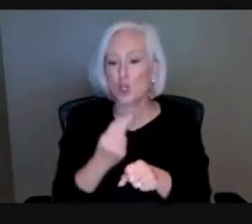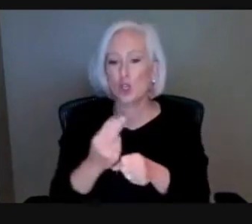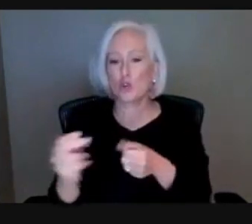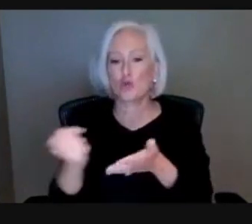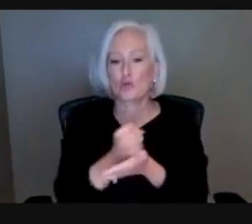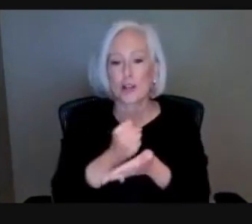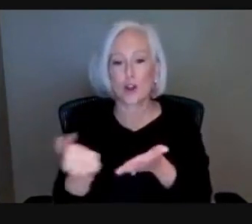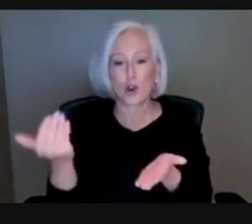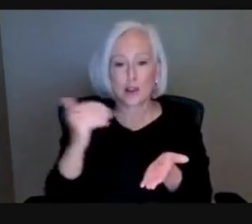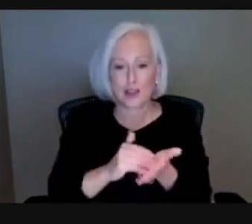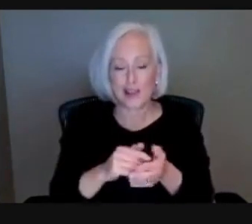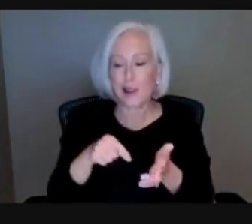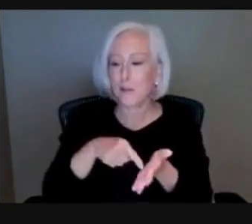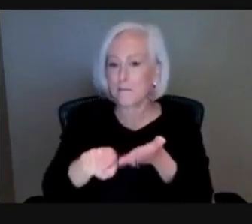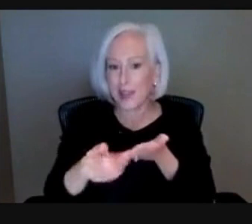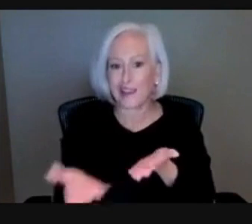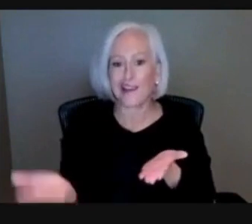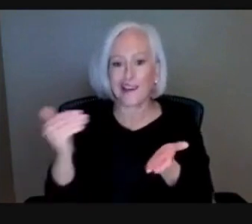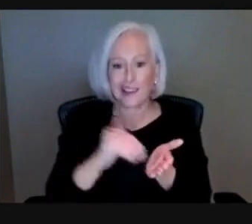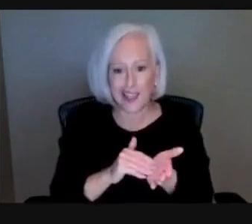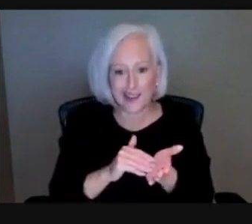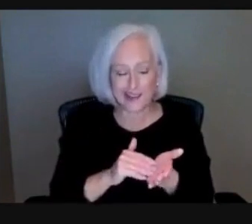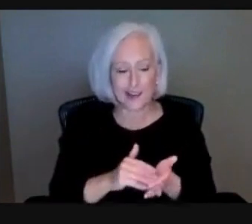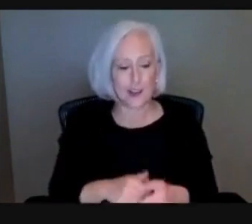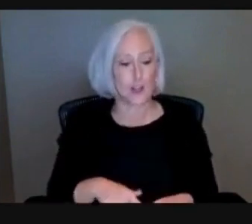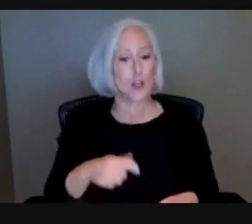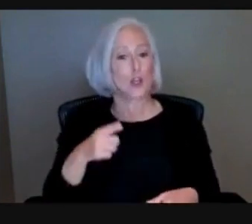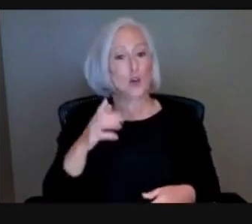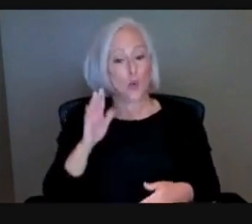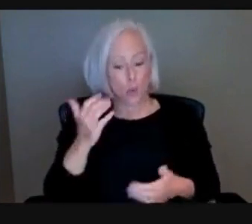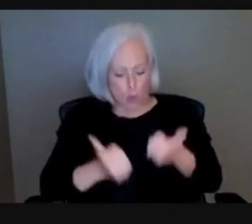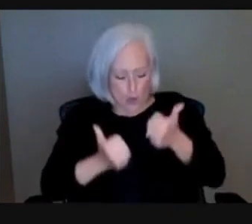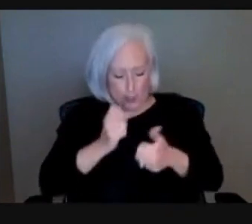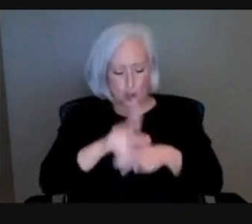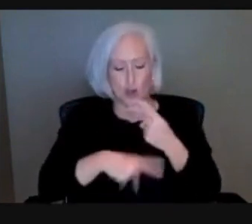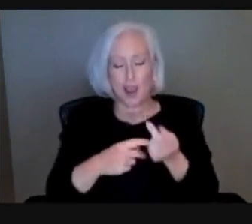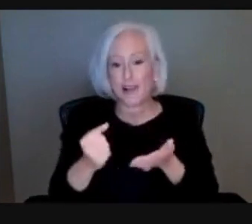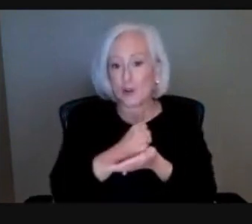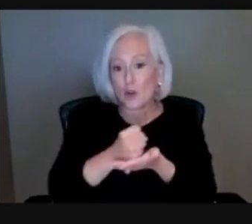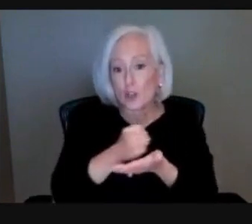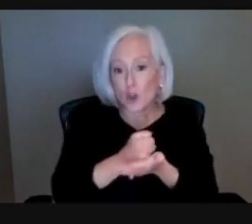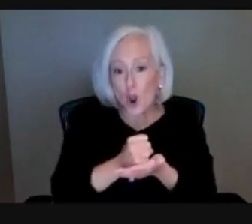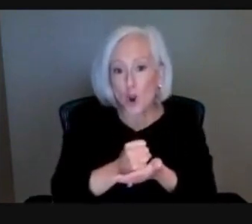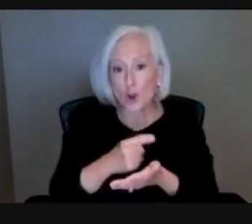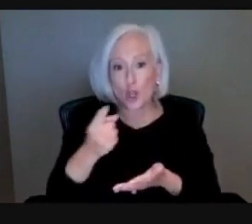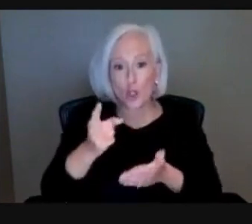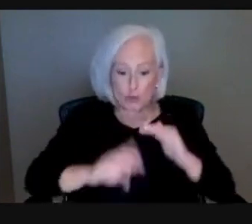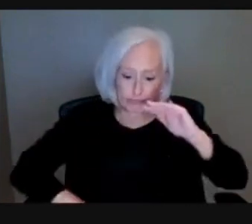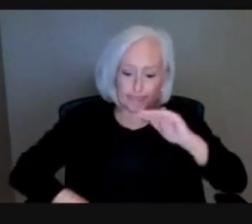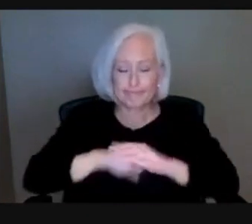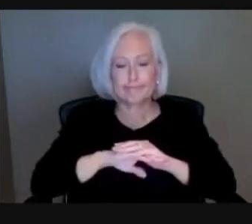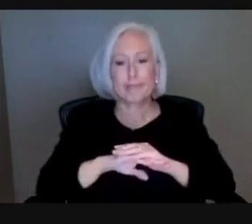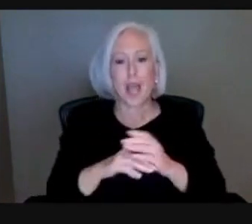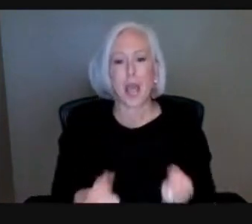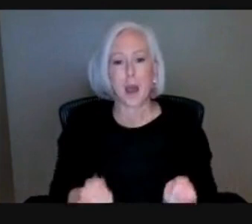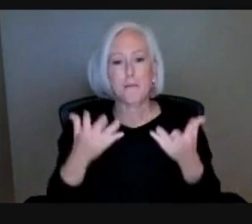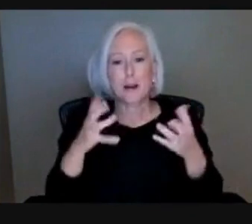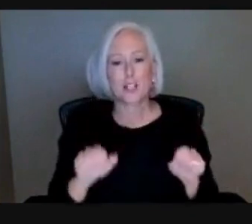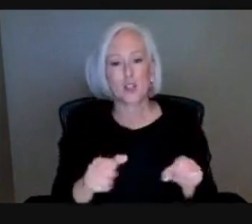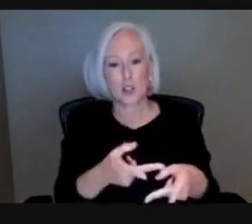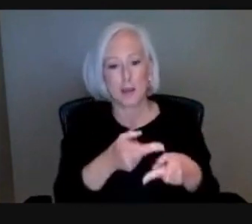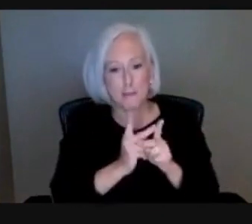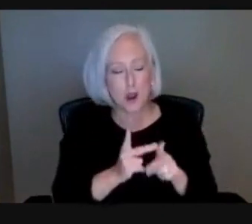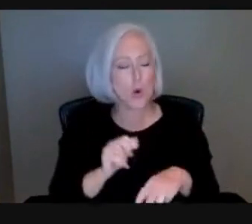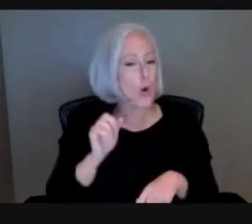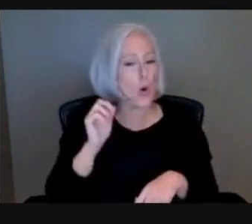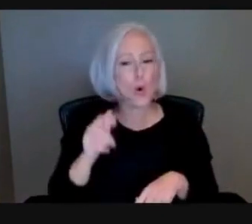are you using? Are you maxed out on your debt, or do you owe a little bit? What types of balances do you have on those credit cards or